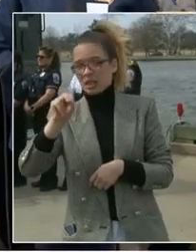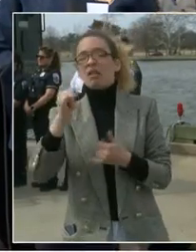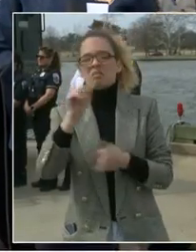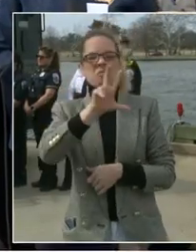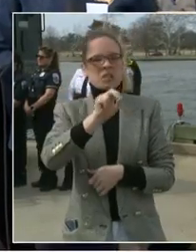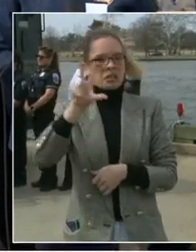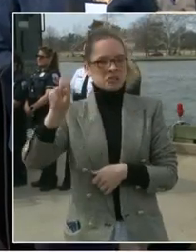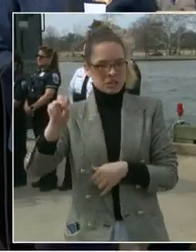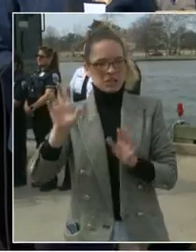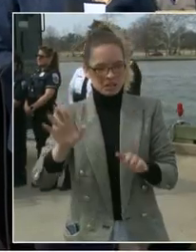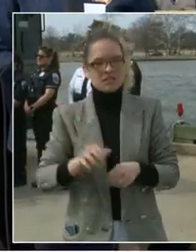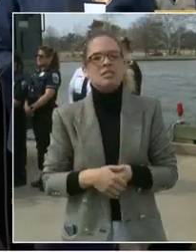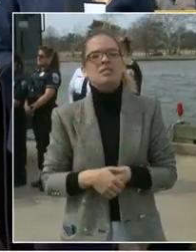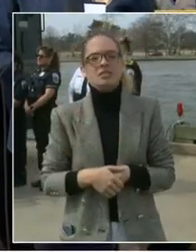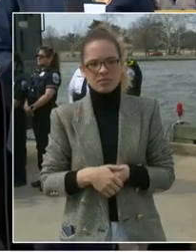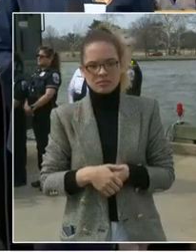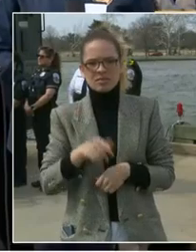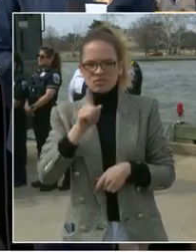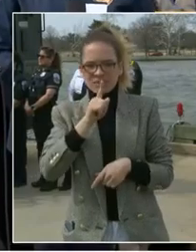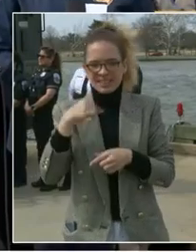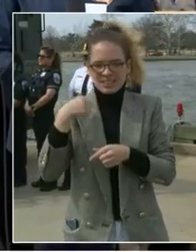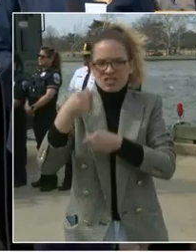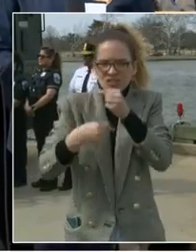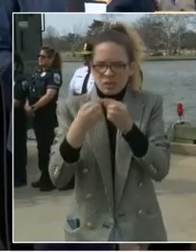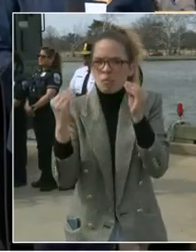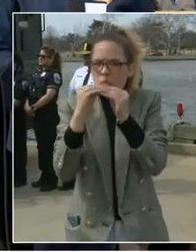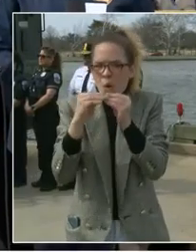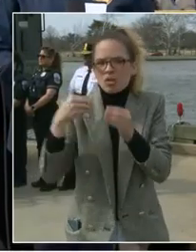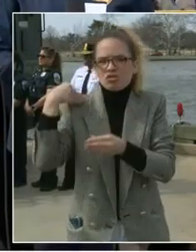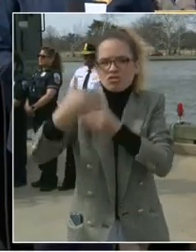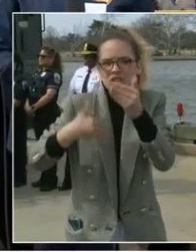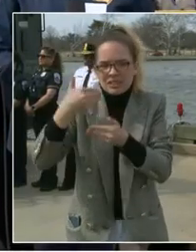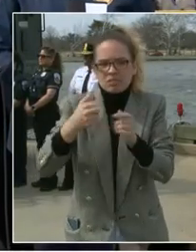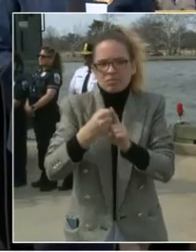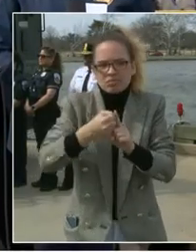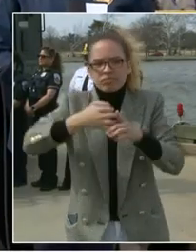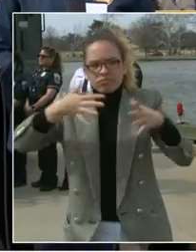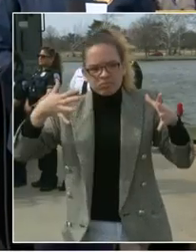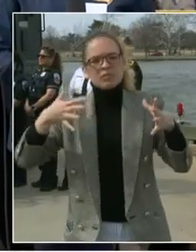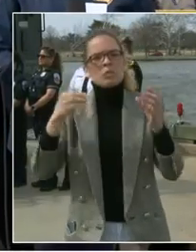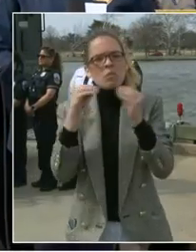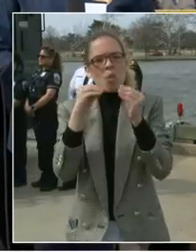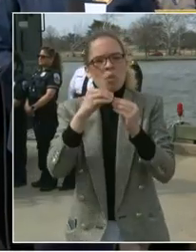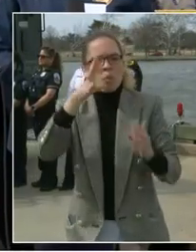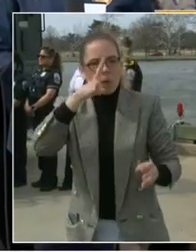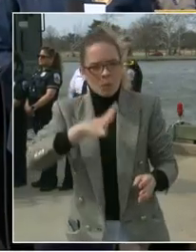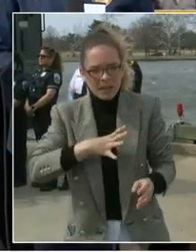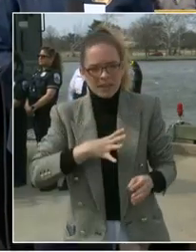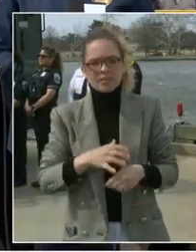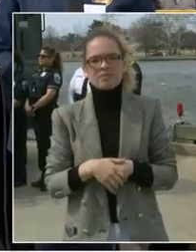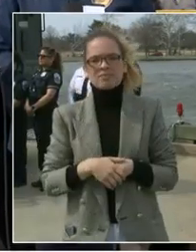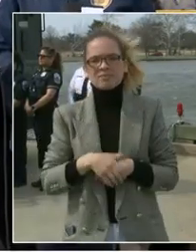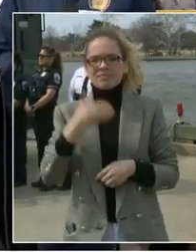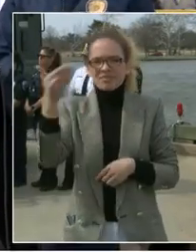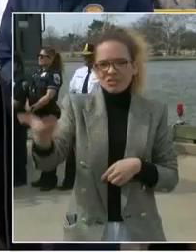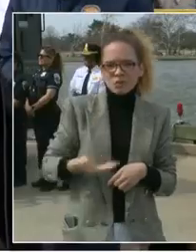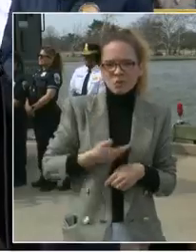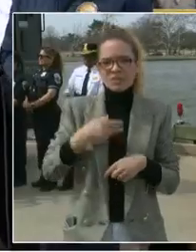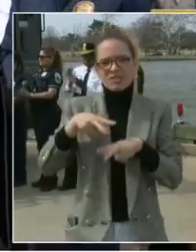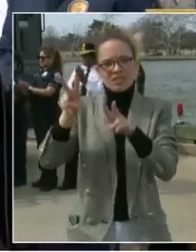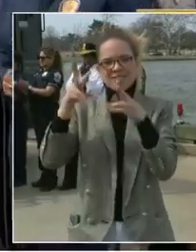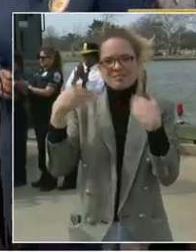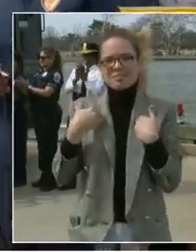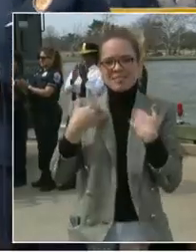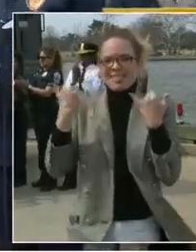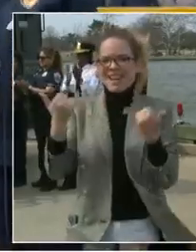more. It is my honor and privilege to introduce a female role model to many, Honorable Mayor Muriel Bowser. Thank